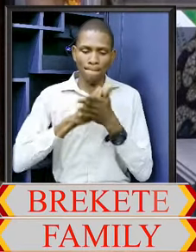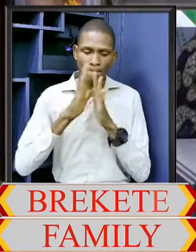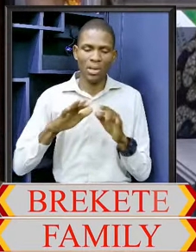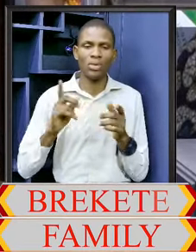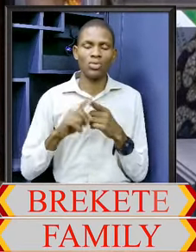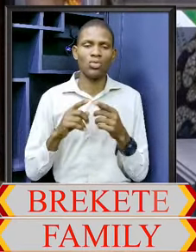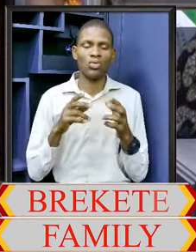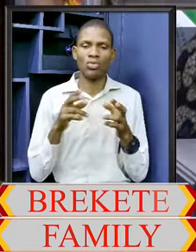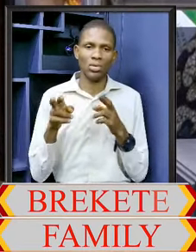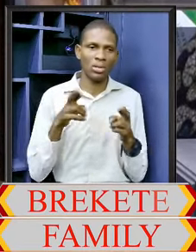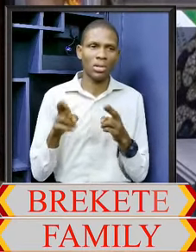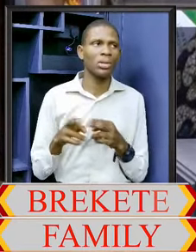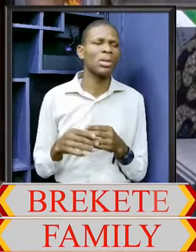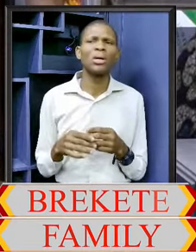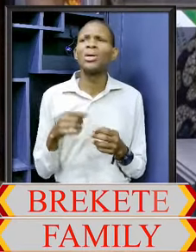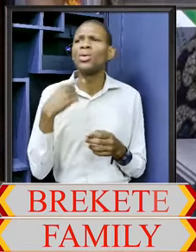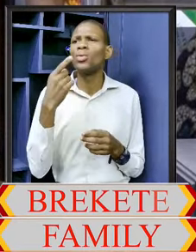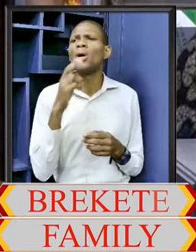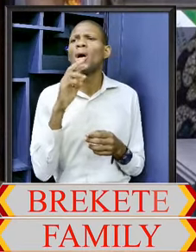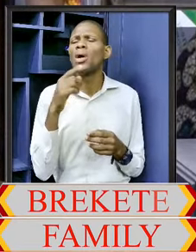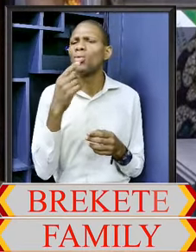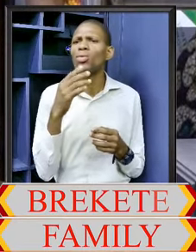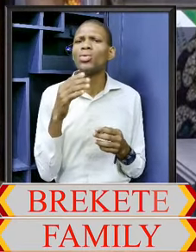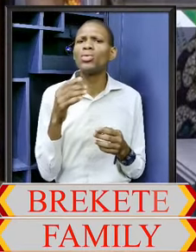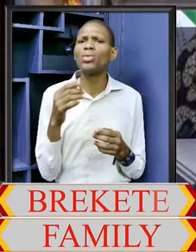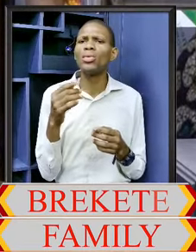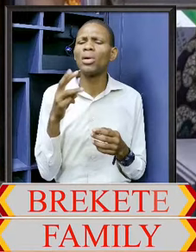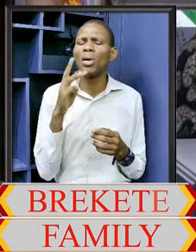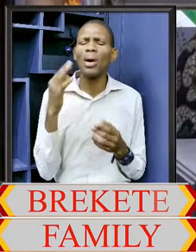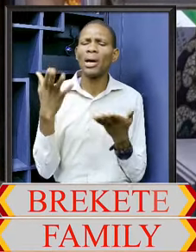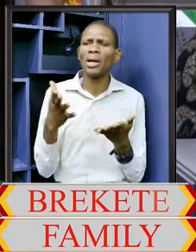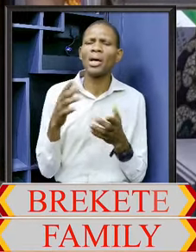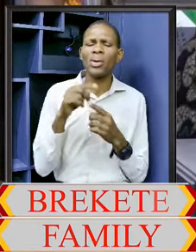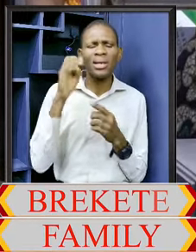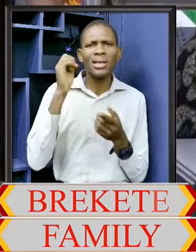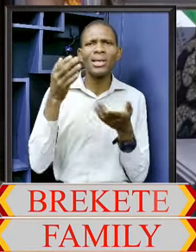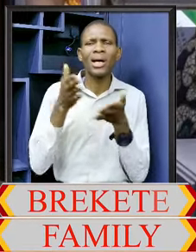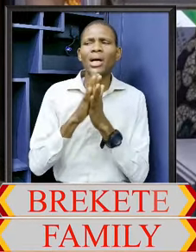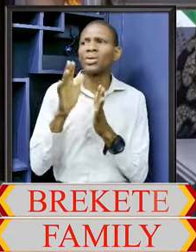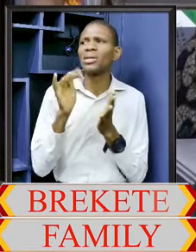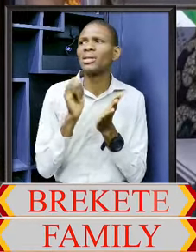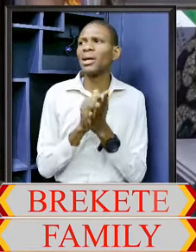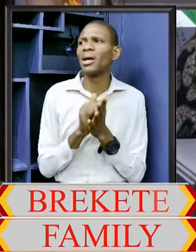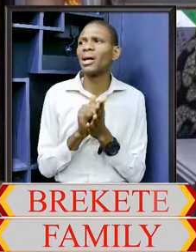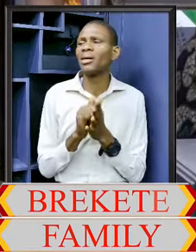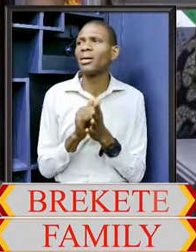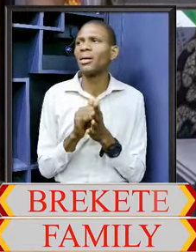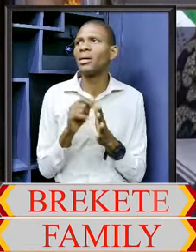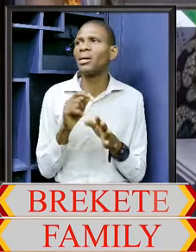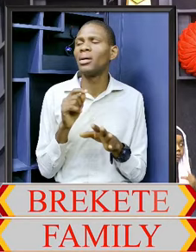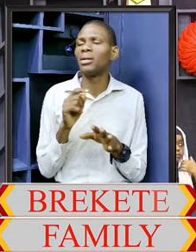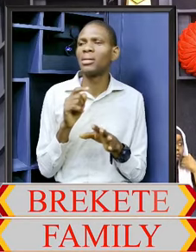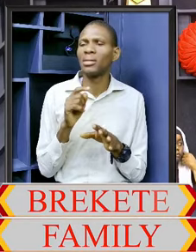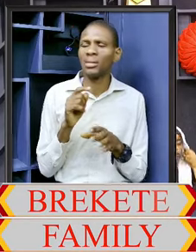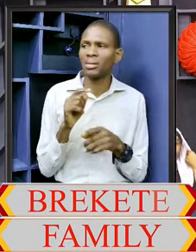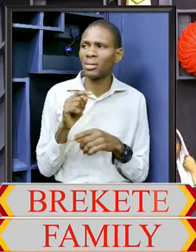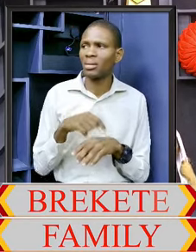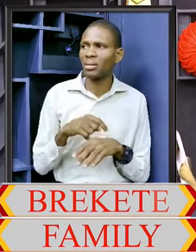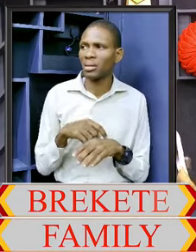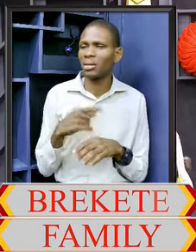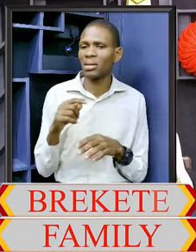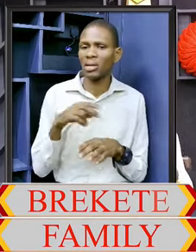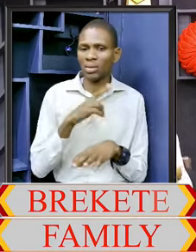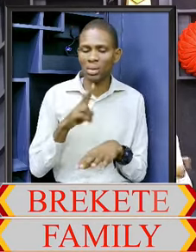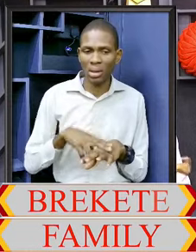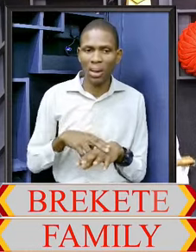reign within us. Who and who there for studio when he asks you this from the other side? The